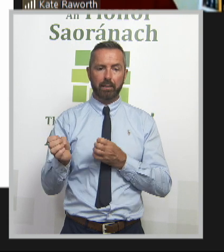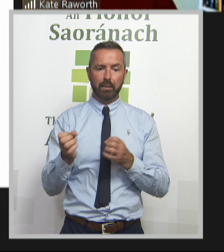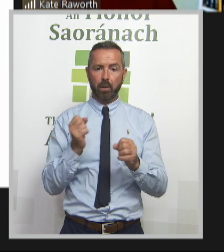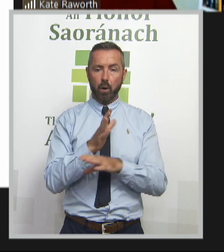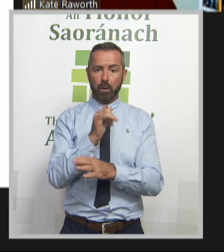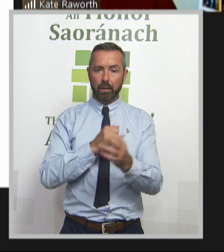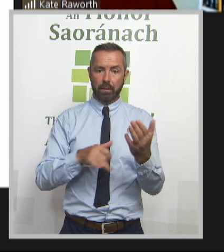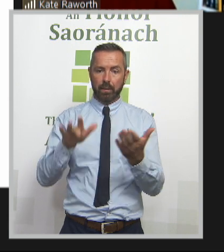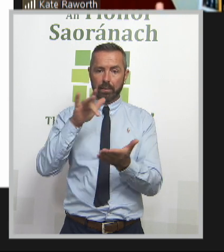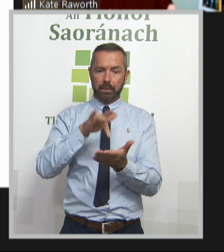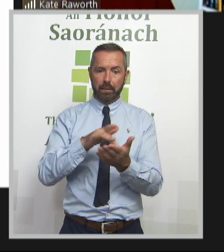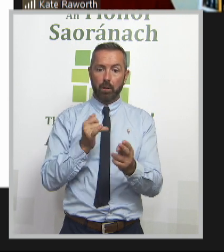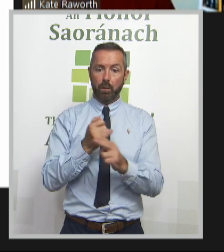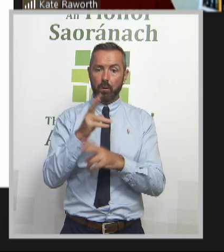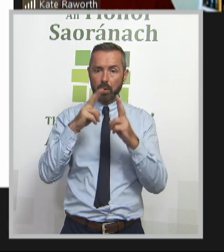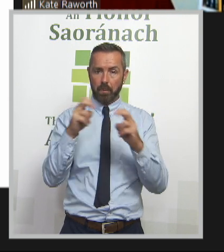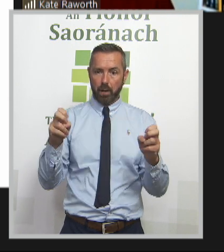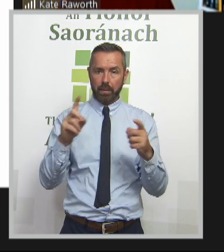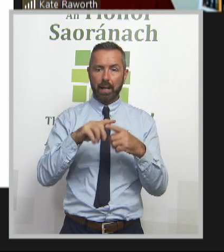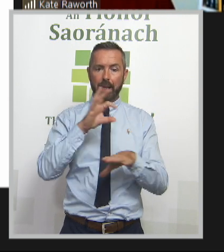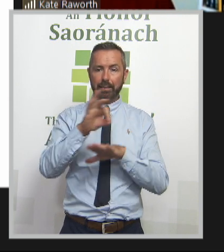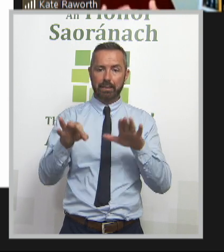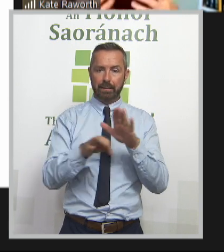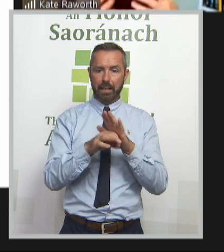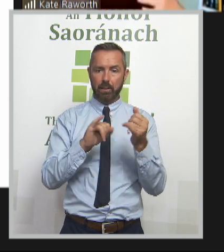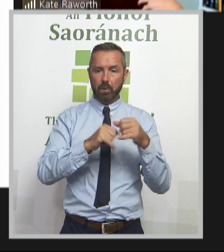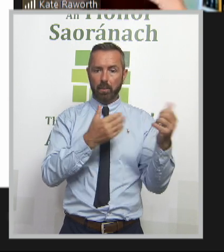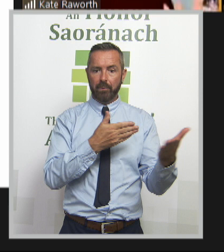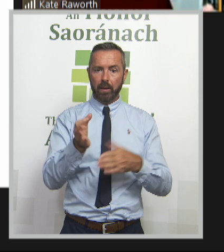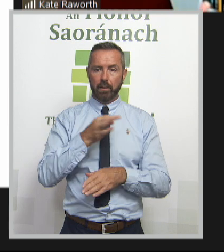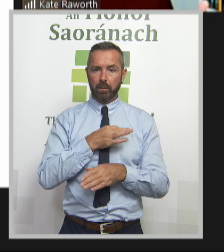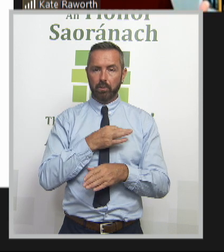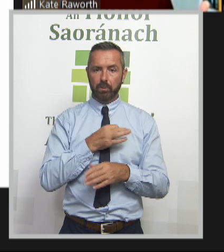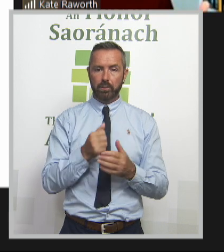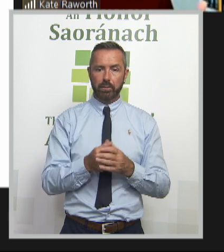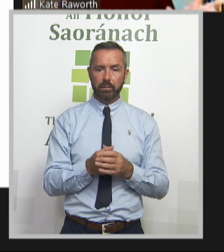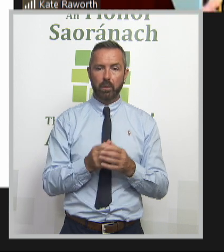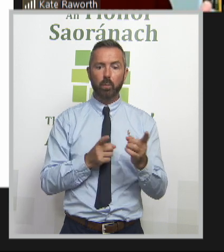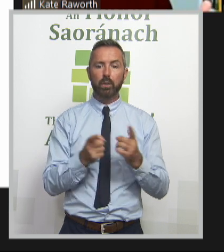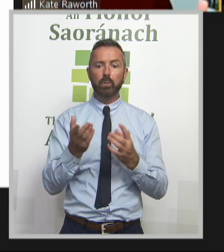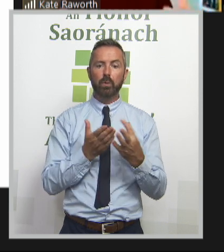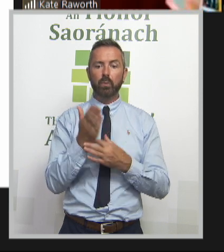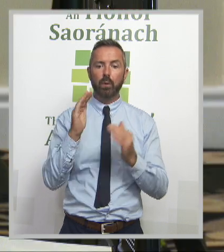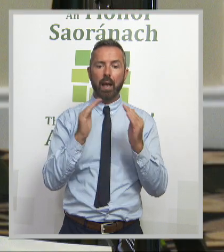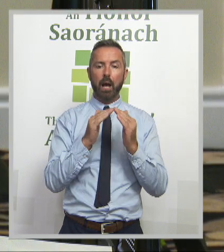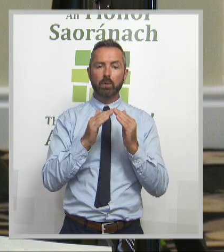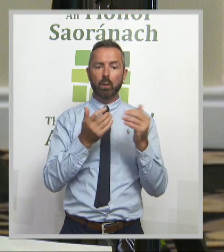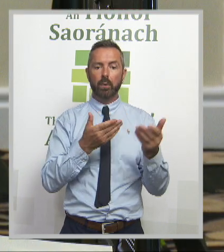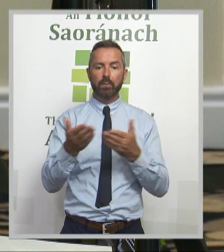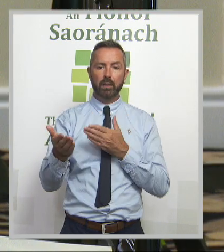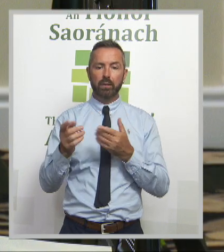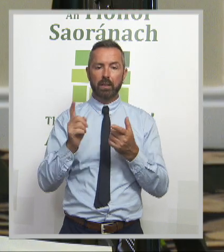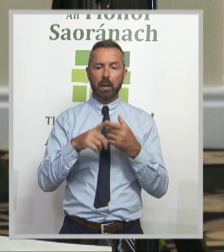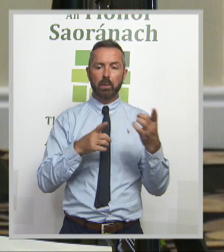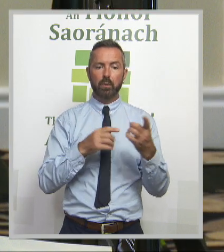it, yes, through the market and through the state providing public goods. We do it through household provision of childcare and caring for each other. We do it